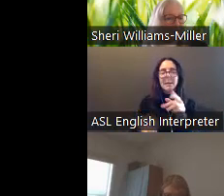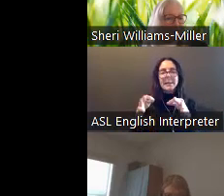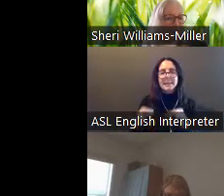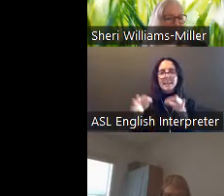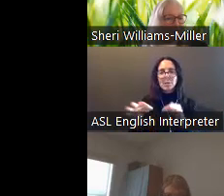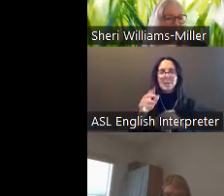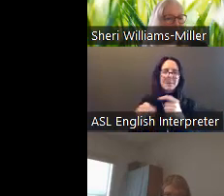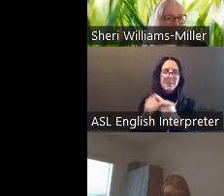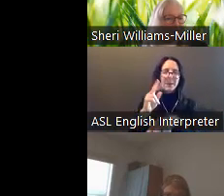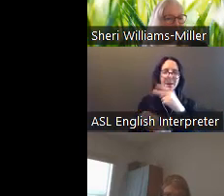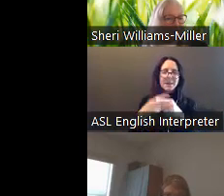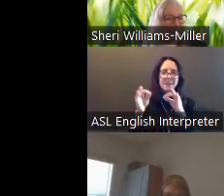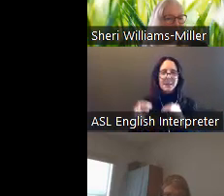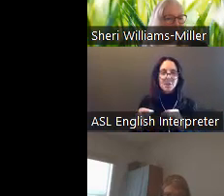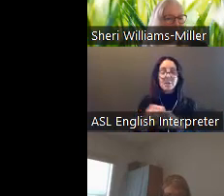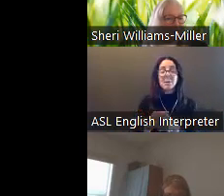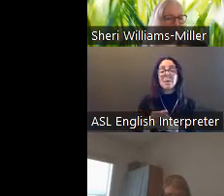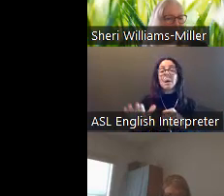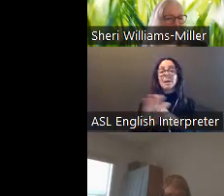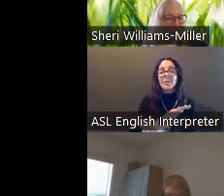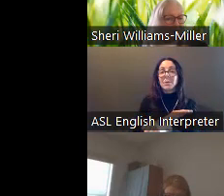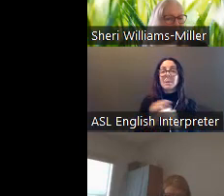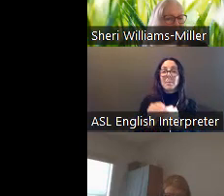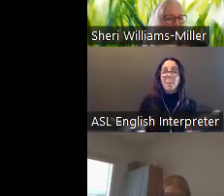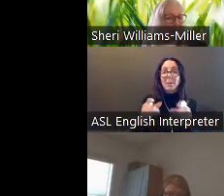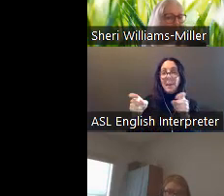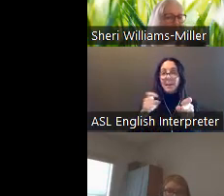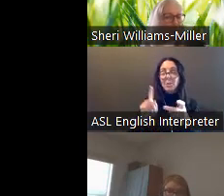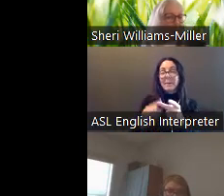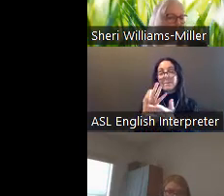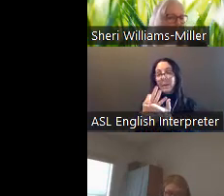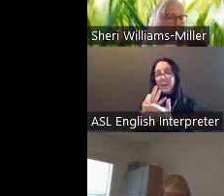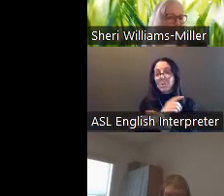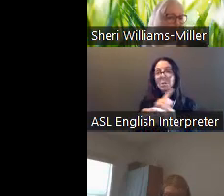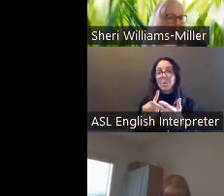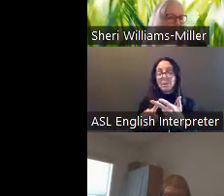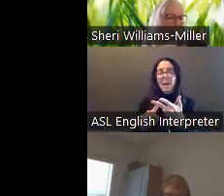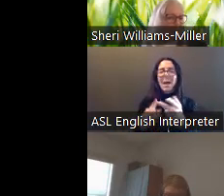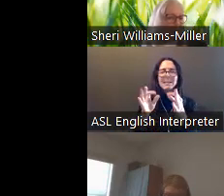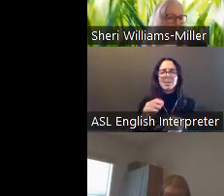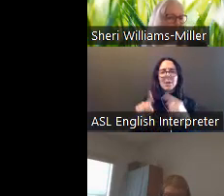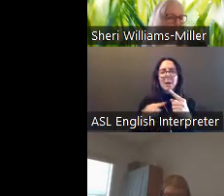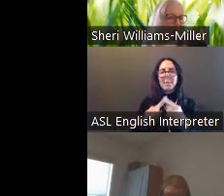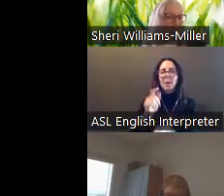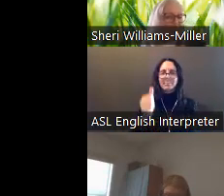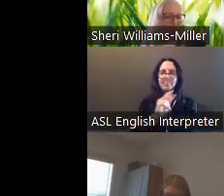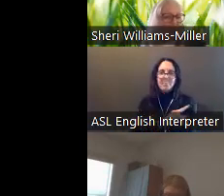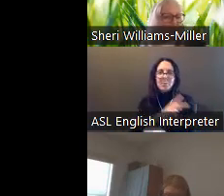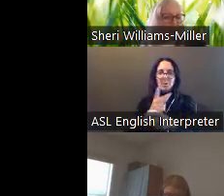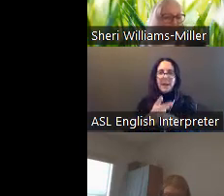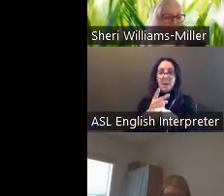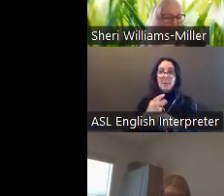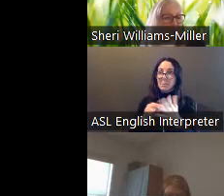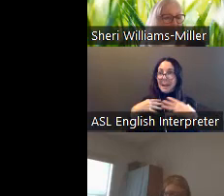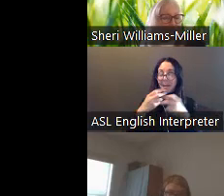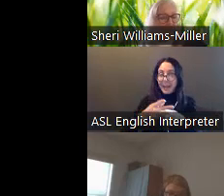decisions. It covers financial, property management decisions, and decisions about personal care, which include